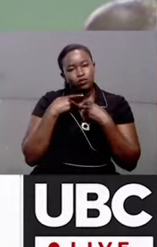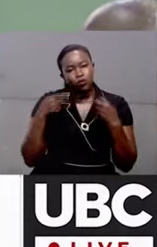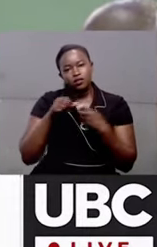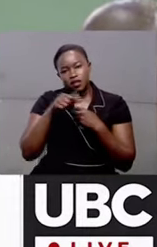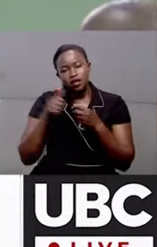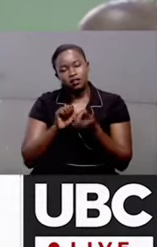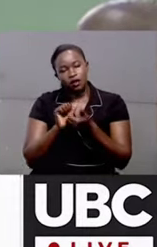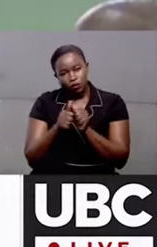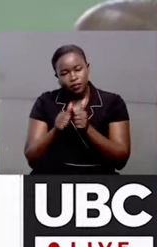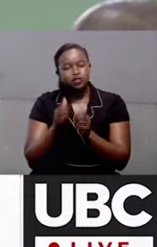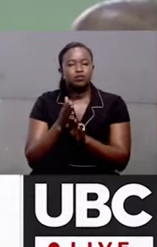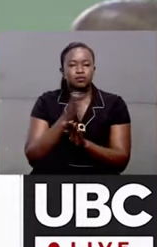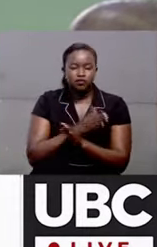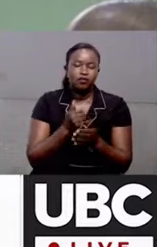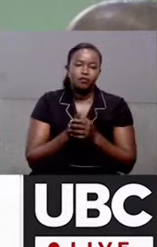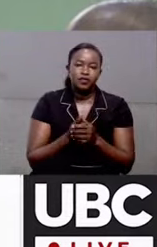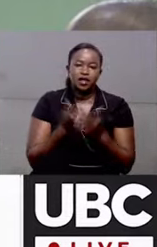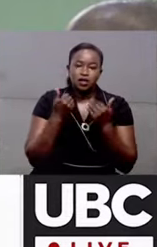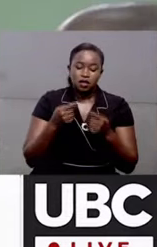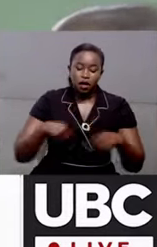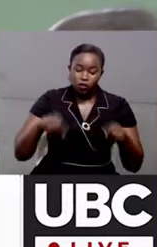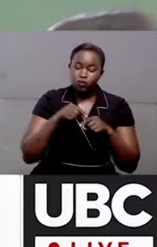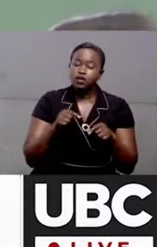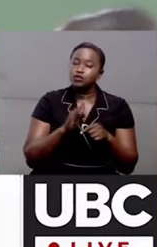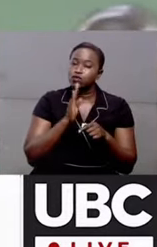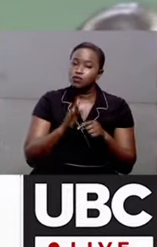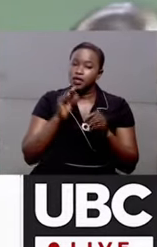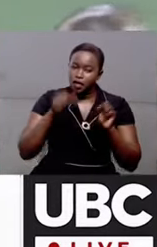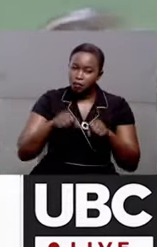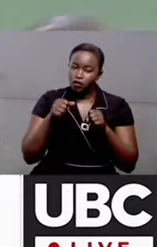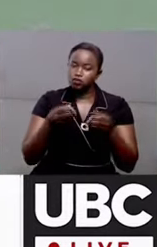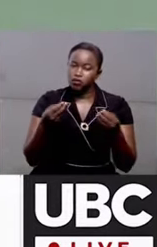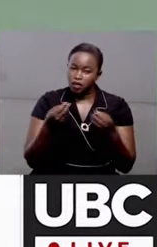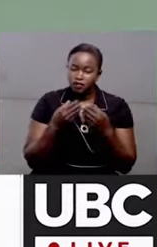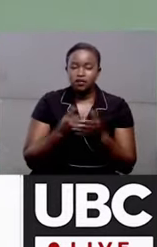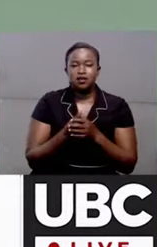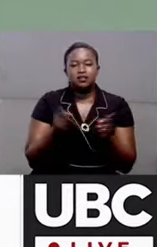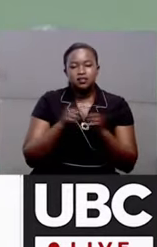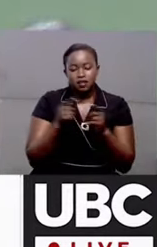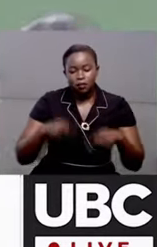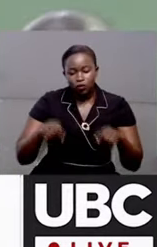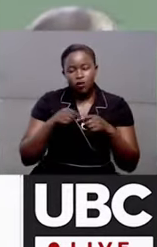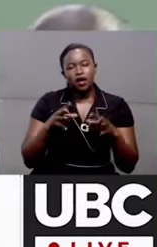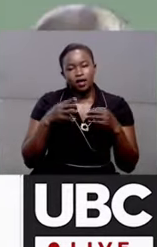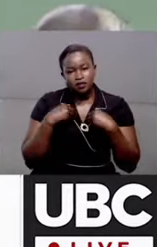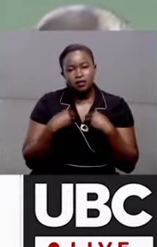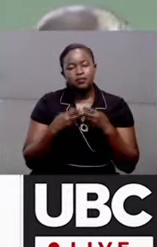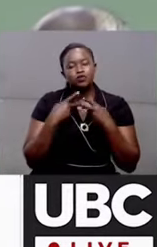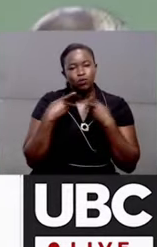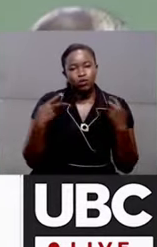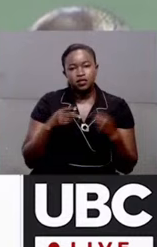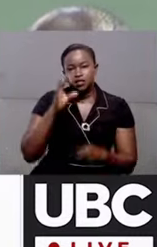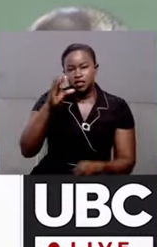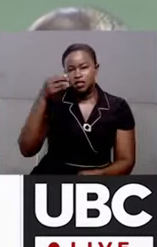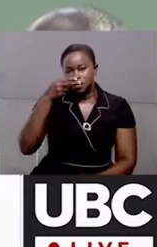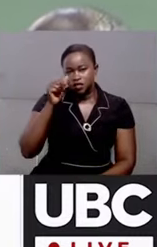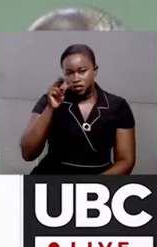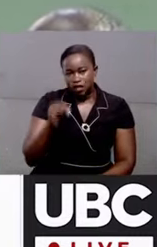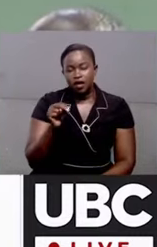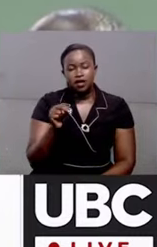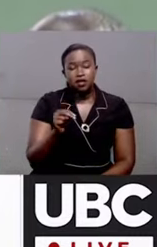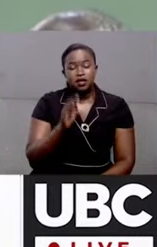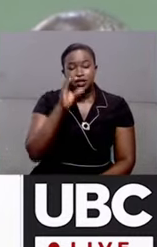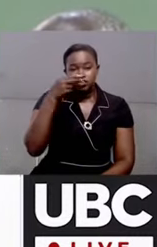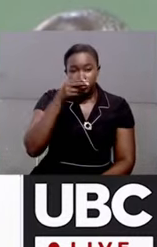before. And for us to be able to be granted, we also accepted to host CHAN. CHAN is a